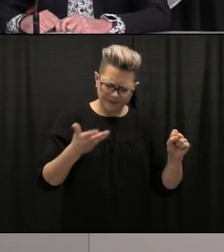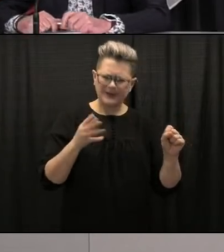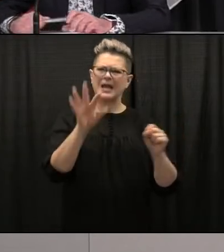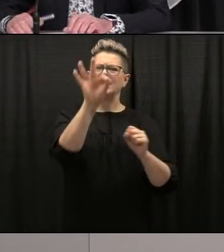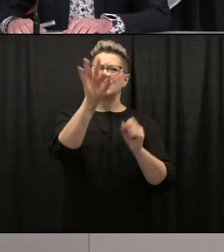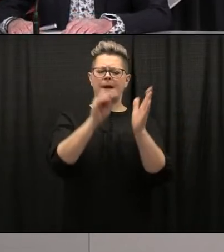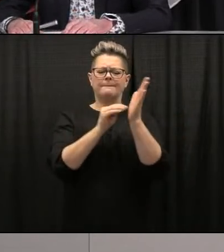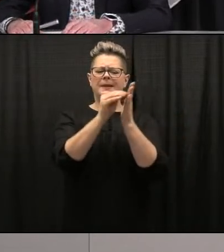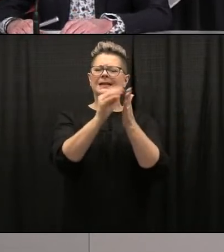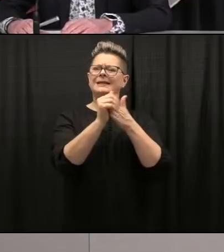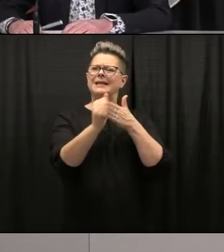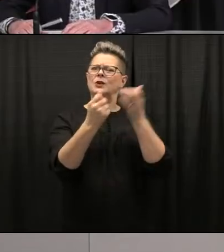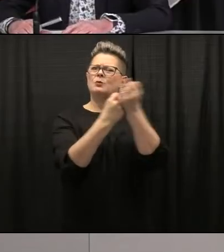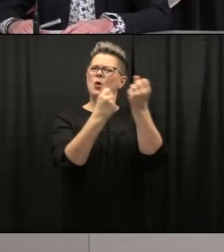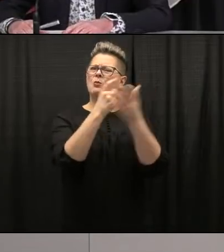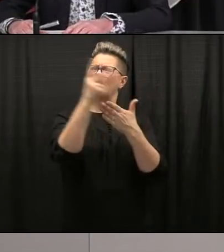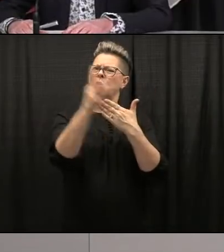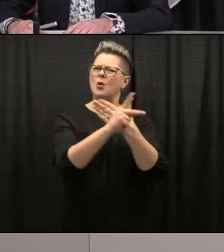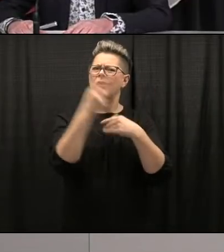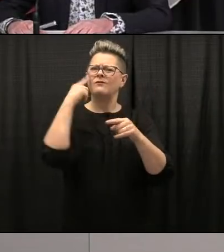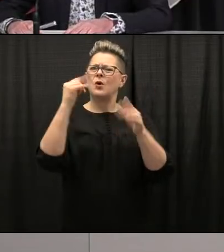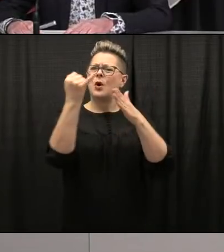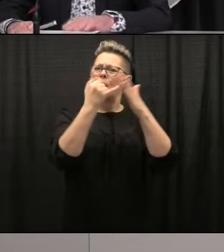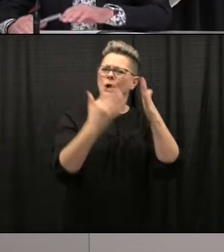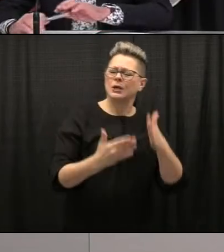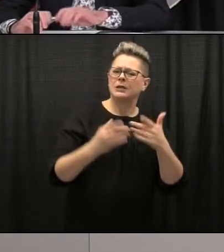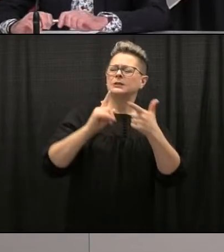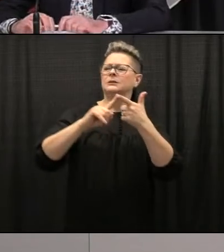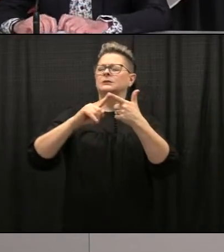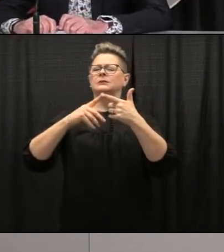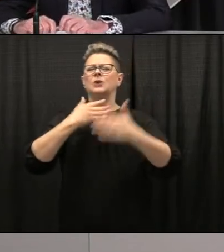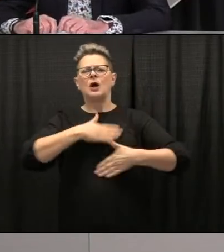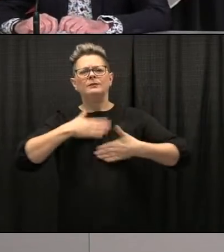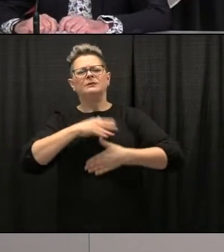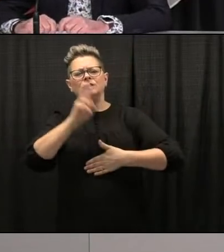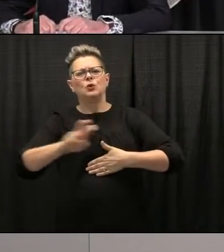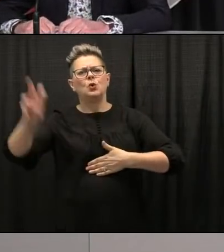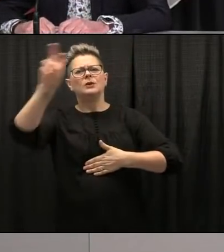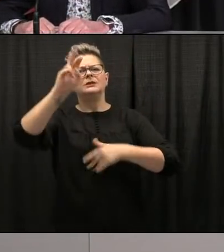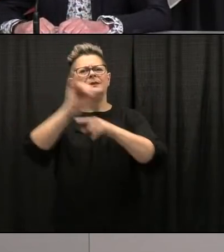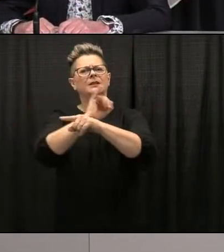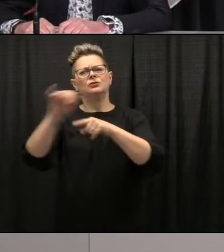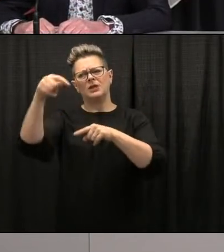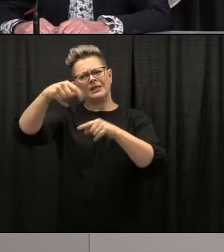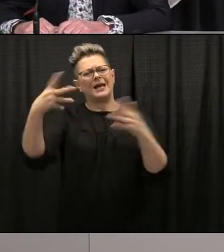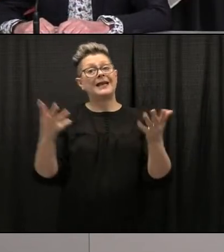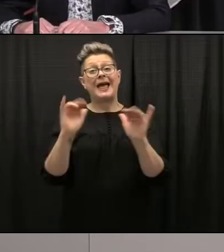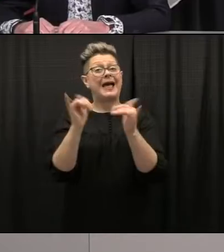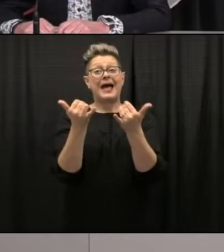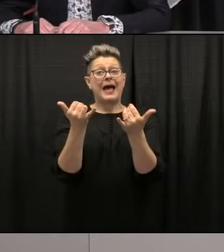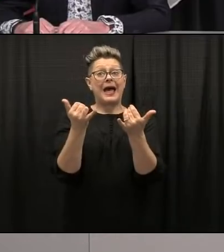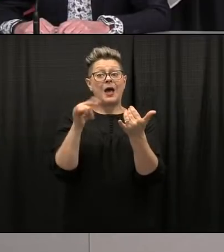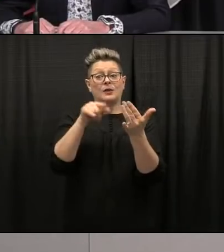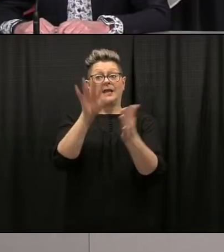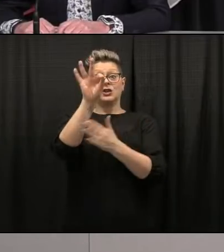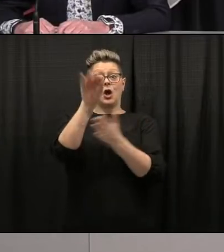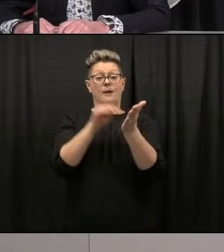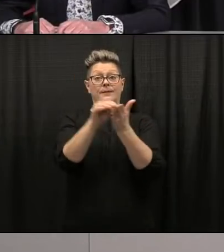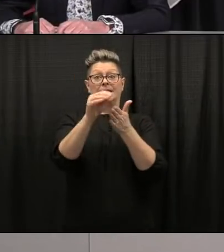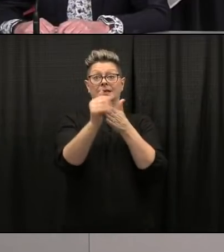million support programs for artists and those in the hospitality and tourism industry. How do you plan to roll these